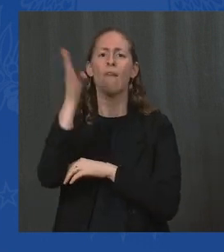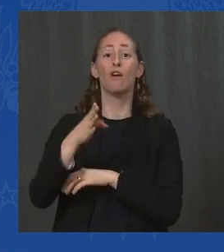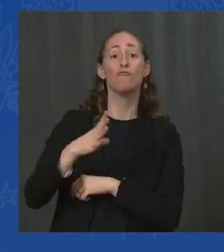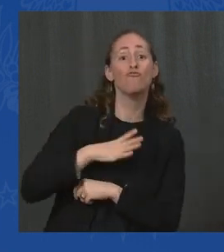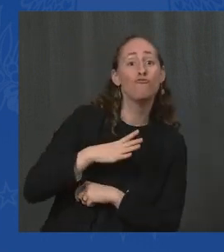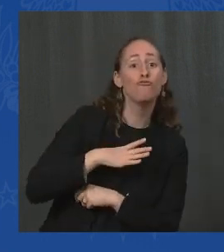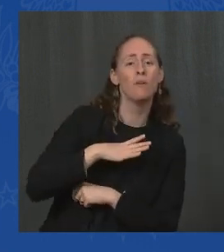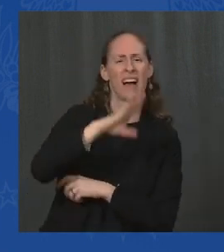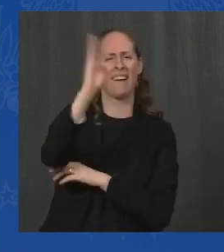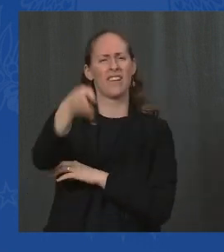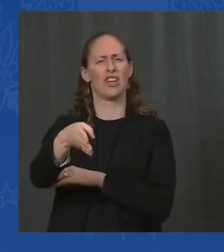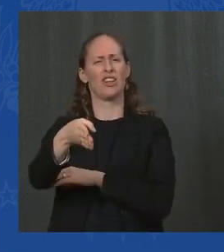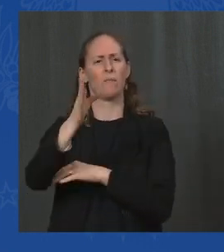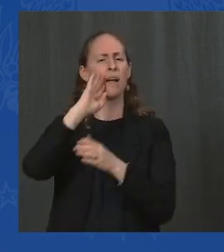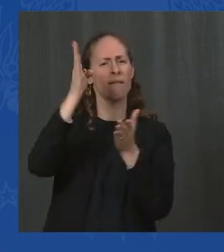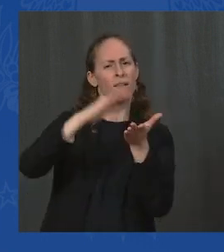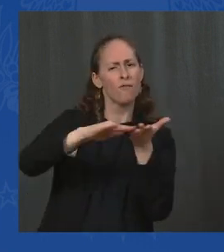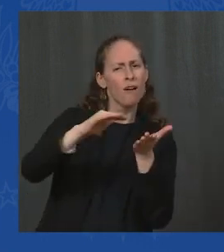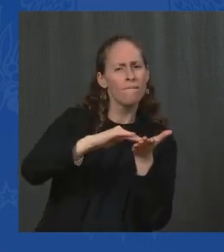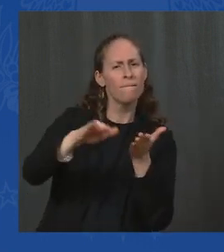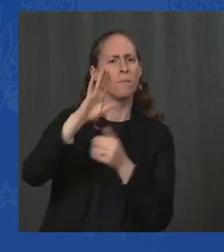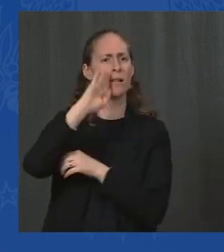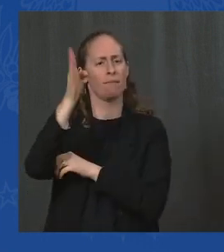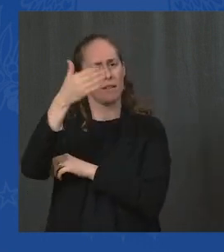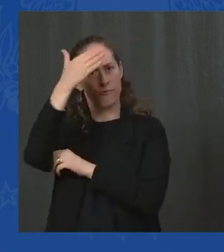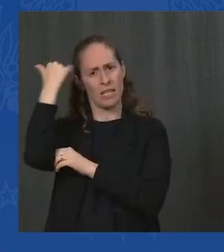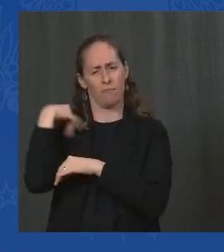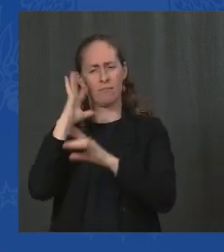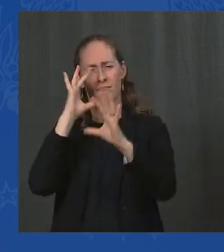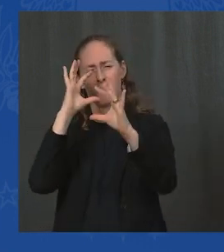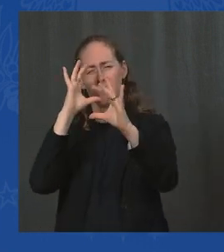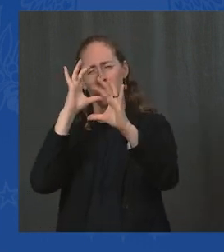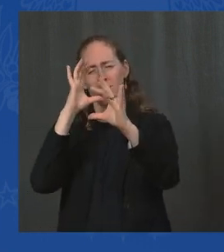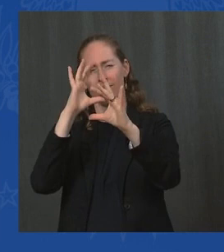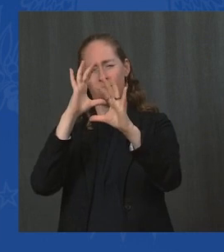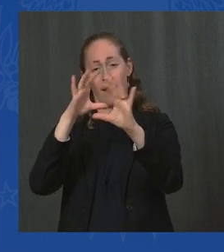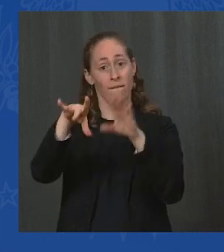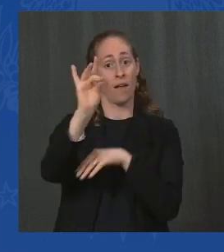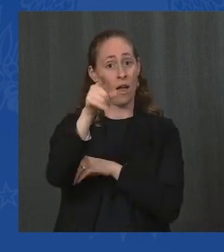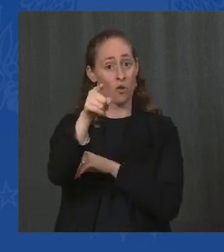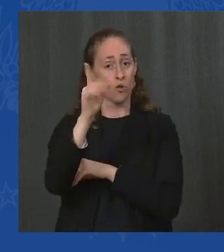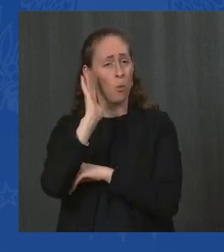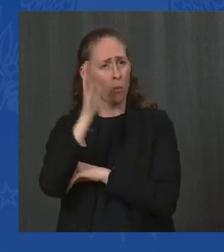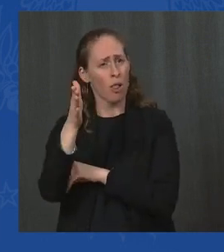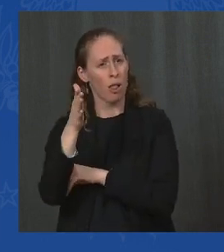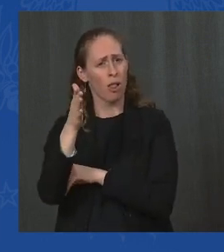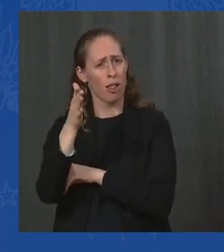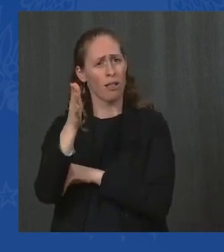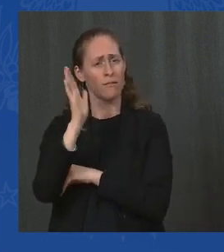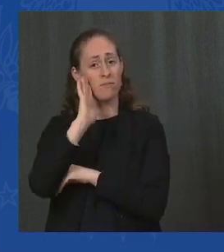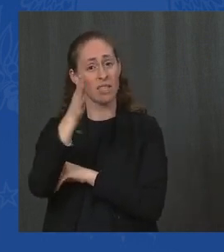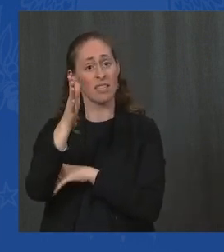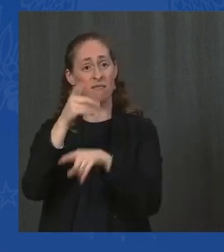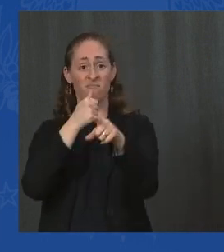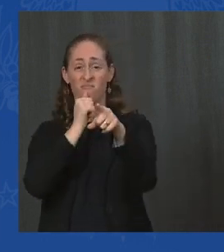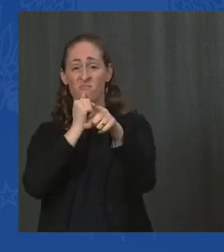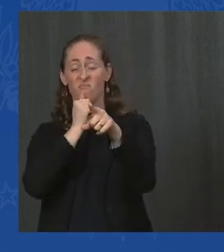not forget. We will hunt you down to the ends of the earth, and you will pay the ultimate price.